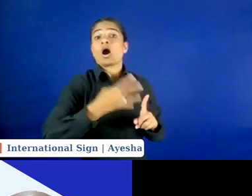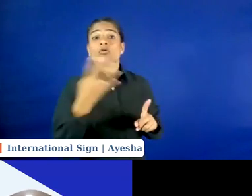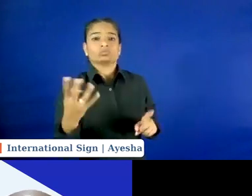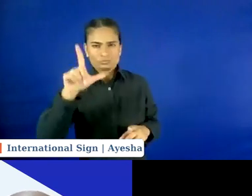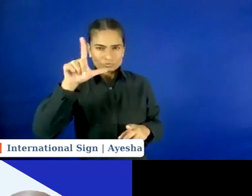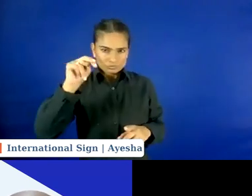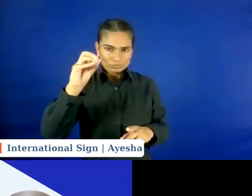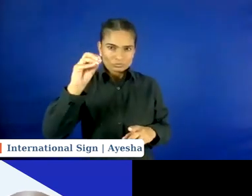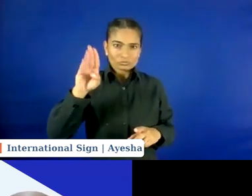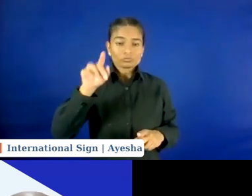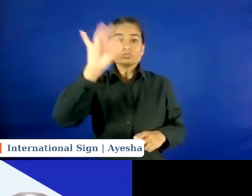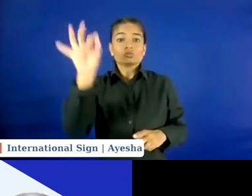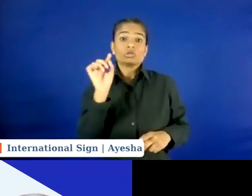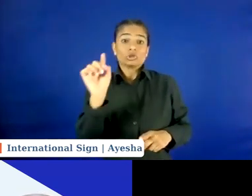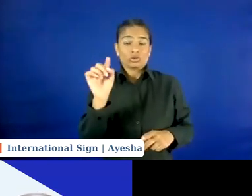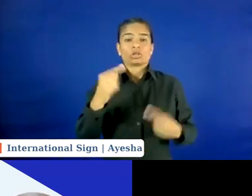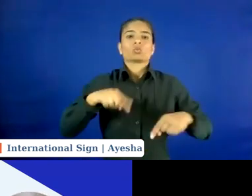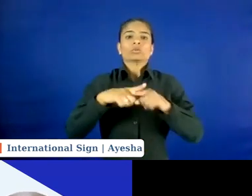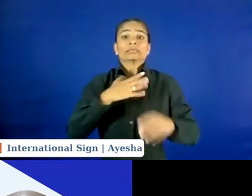most vulnerable and those who are being left behind.